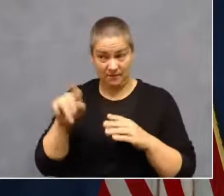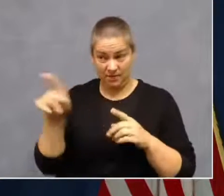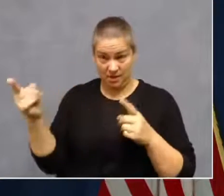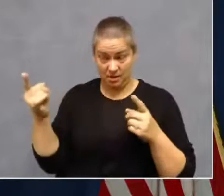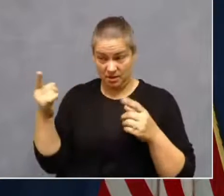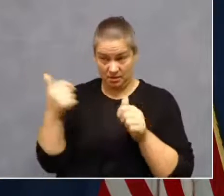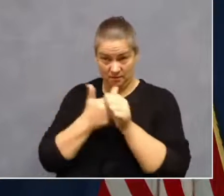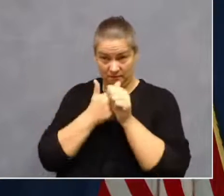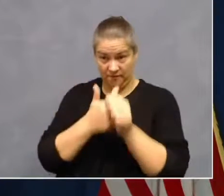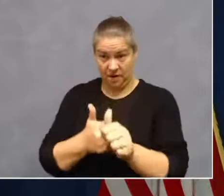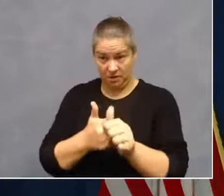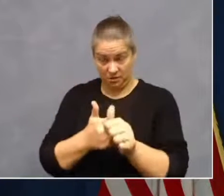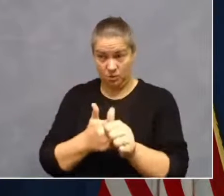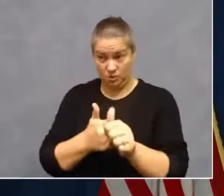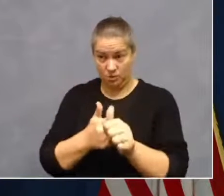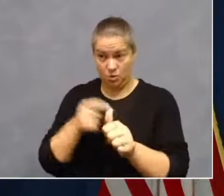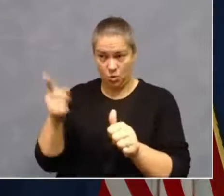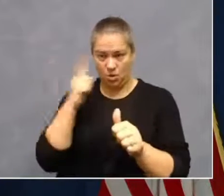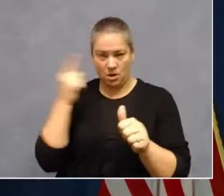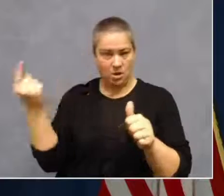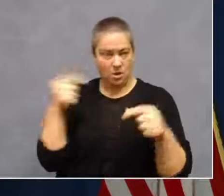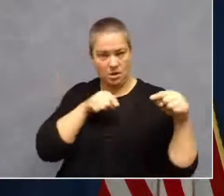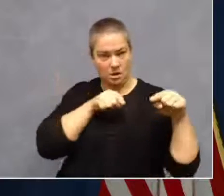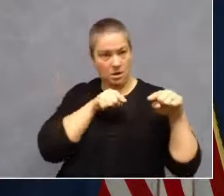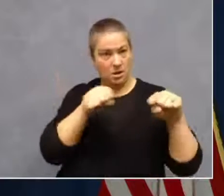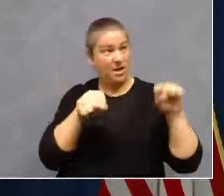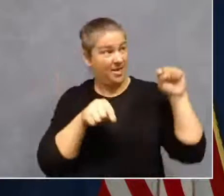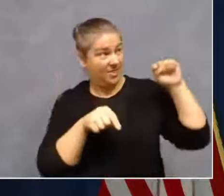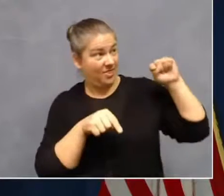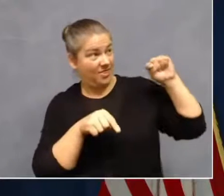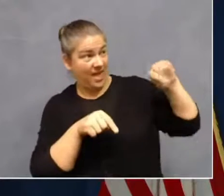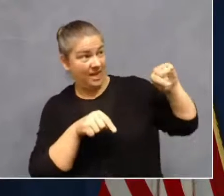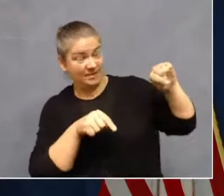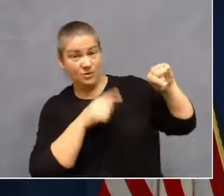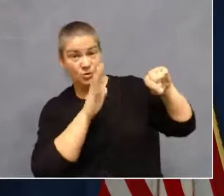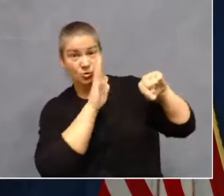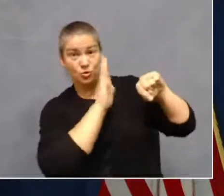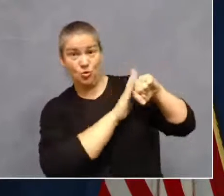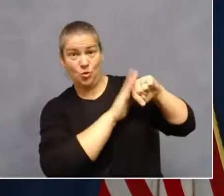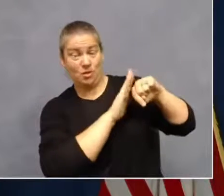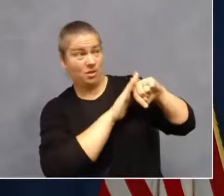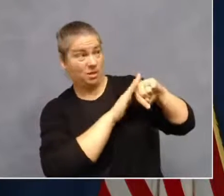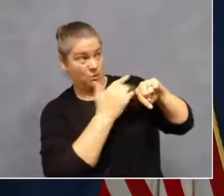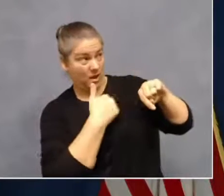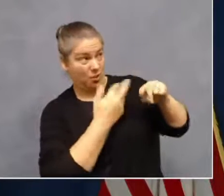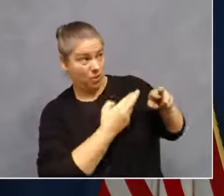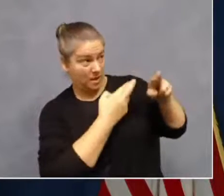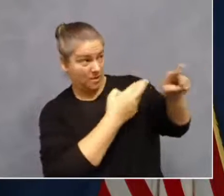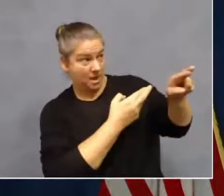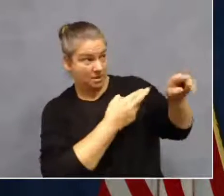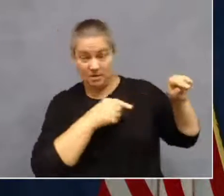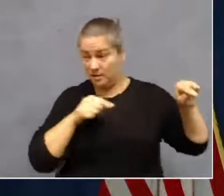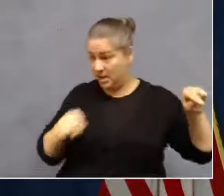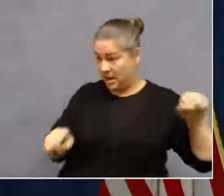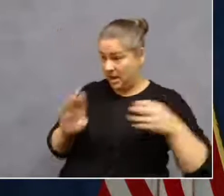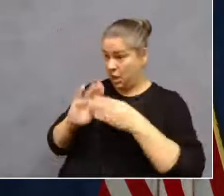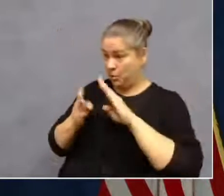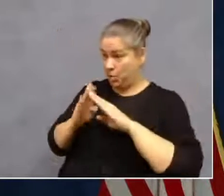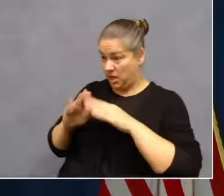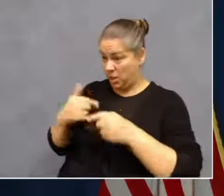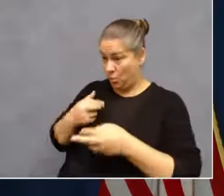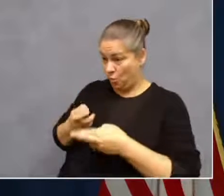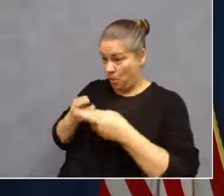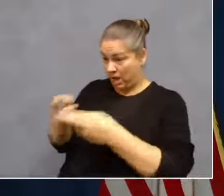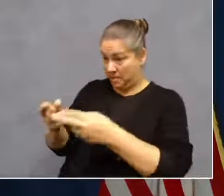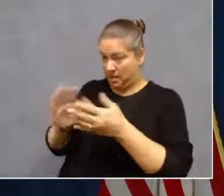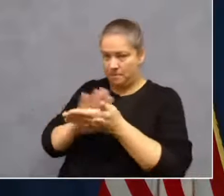provided to schools so that an entire community can come together when a county goes red to get it out of being